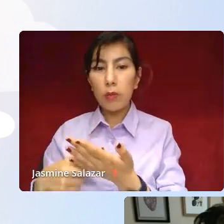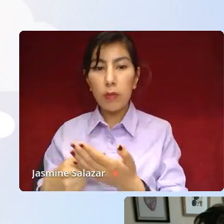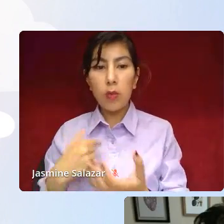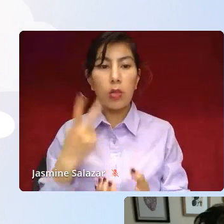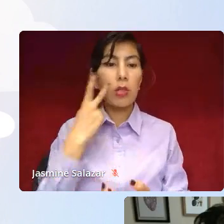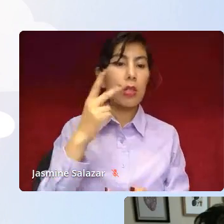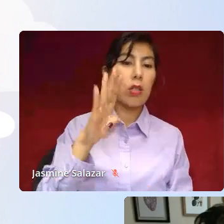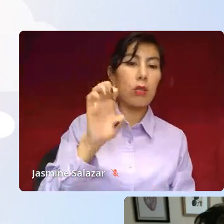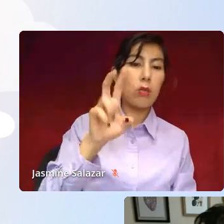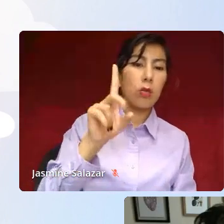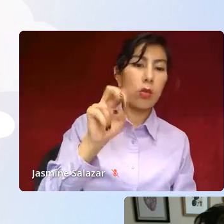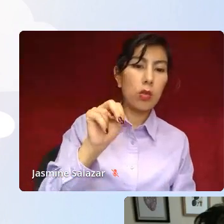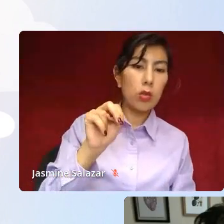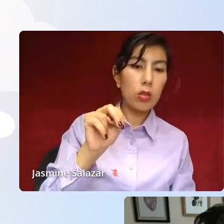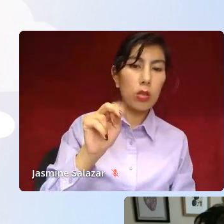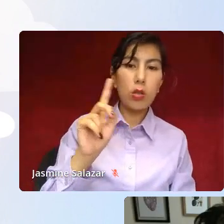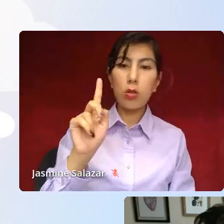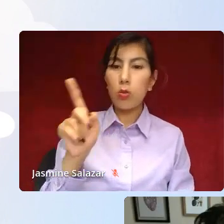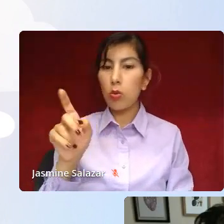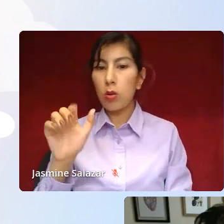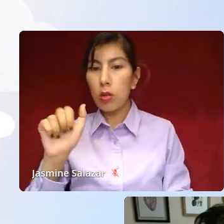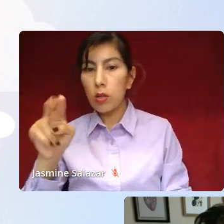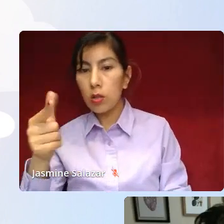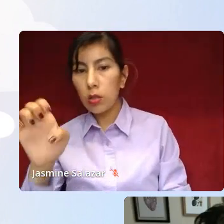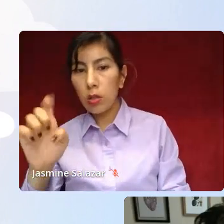you want to jump in? Angie, you want to jump in?